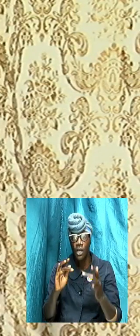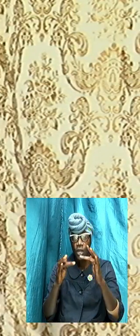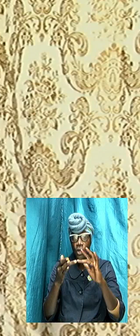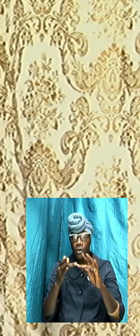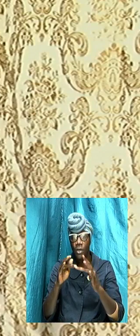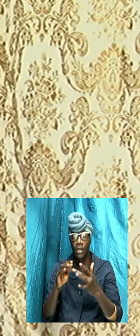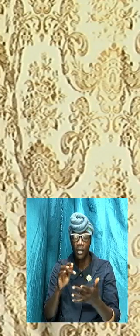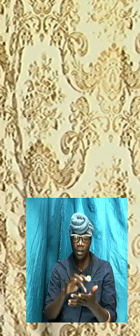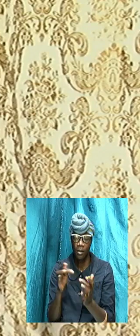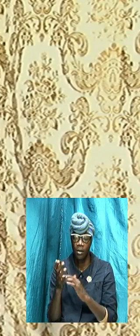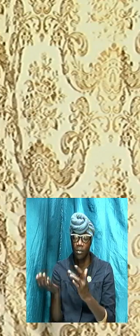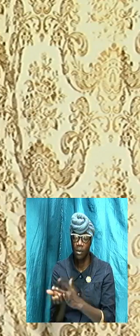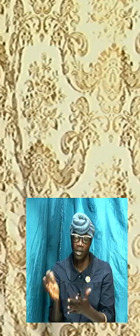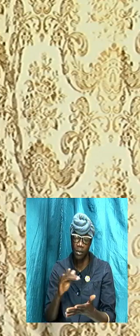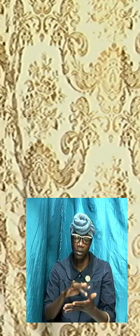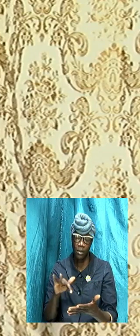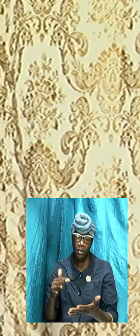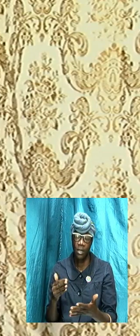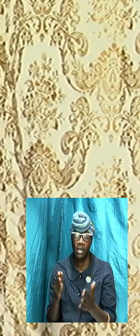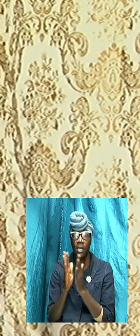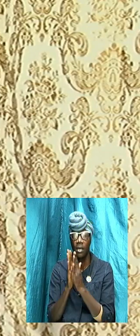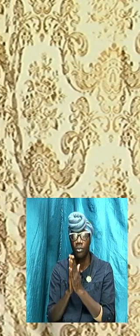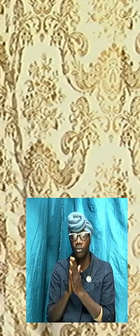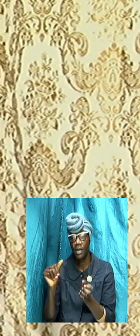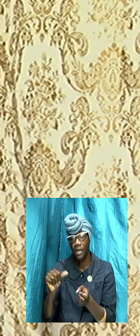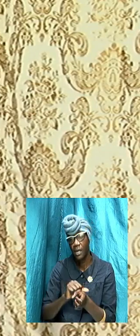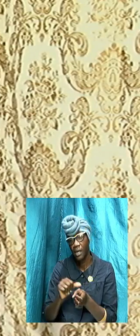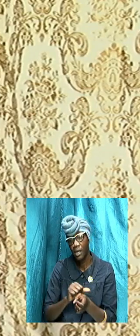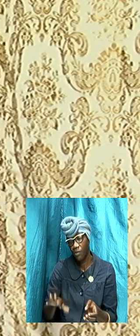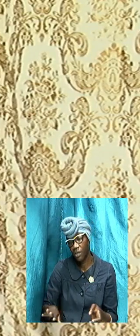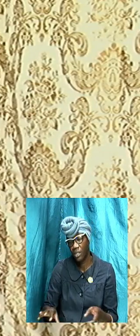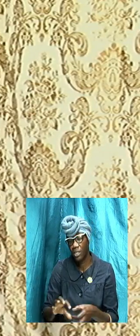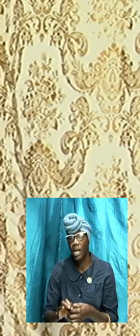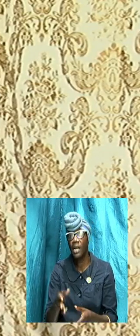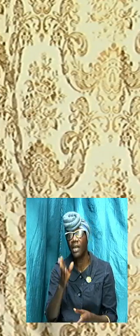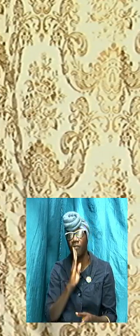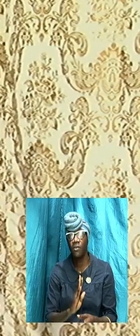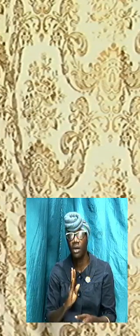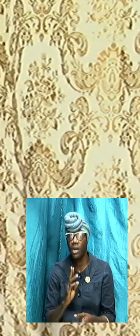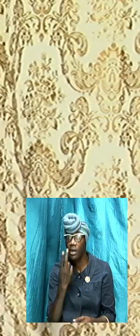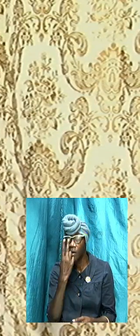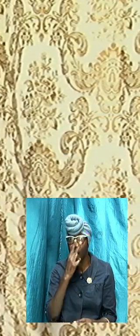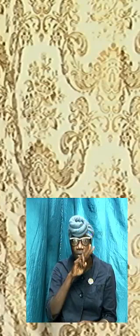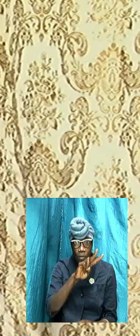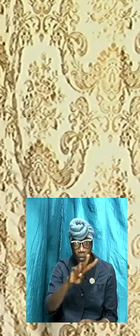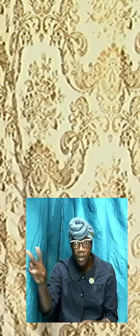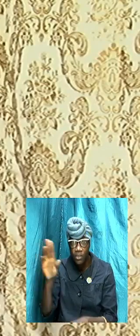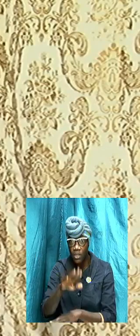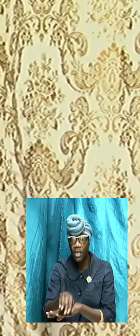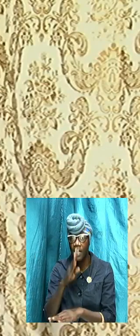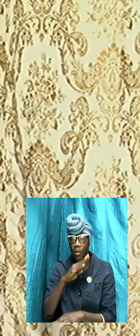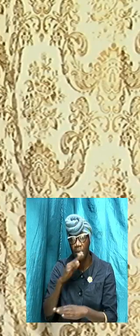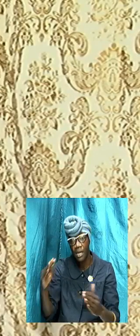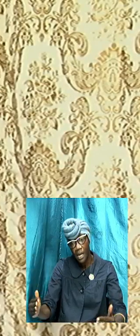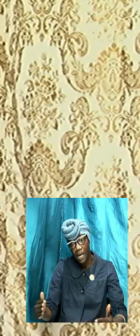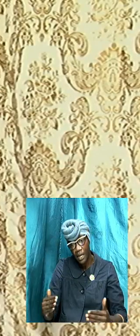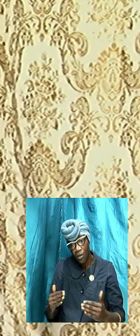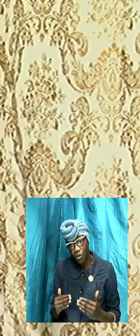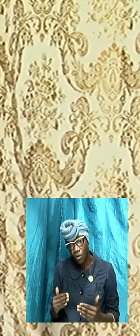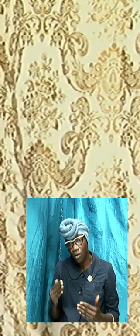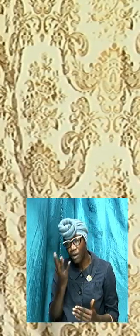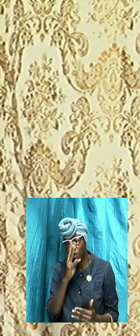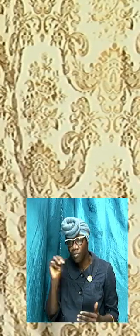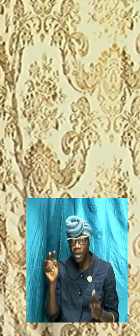Bible study. And I pray, oh God, that every child of God who is watching tonight will be encouraged by the word.